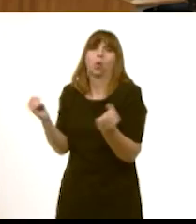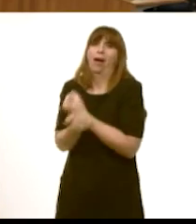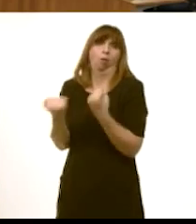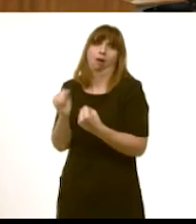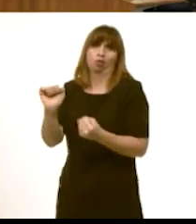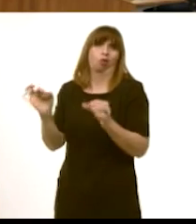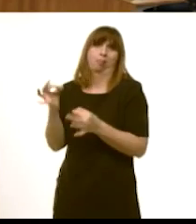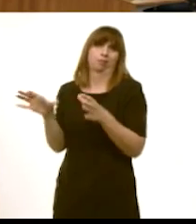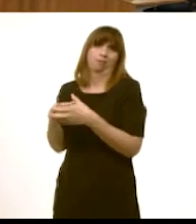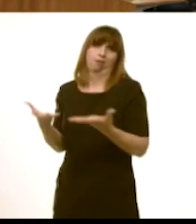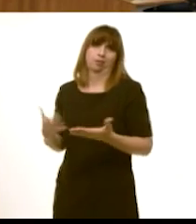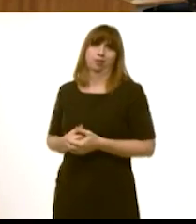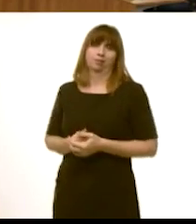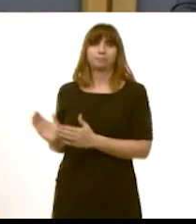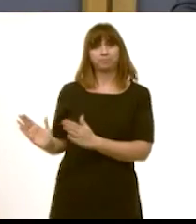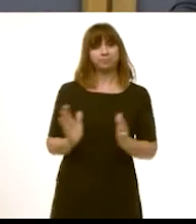Question 3, Nick Ramsey.